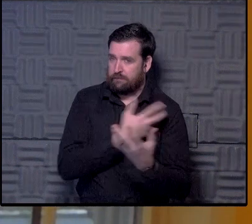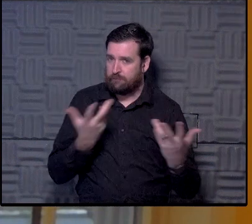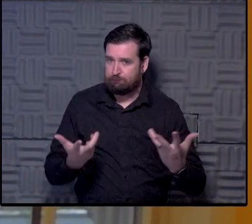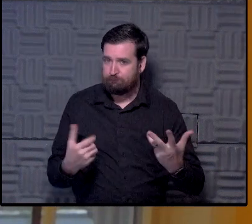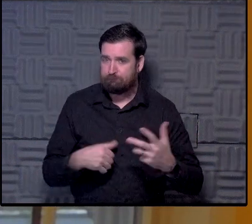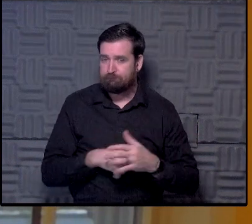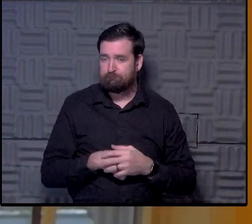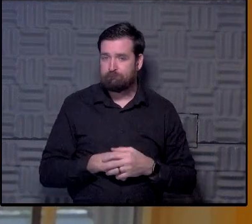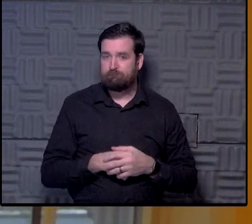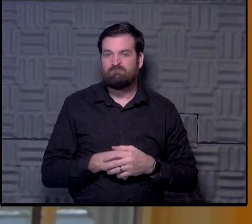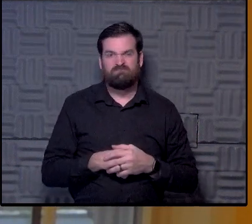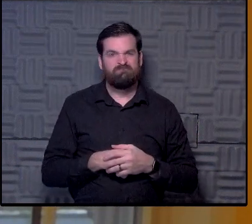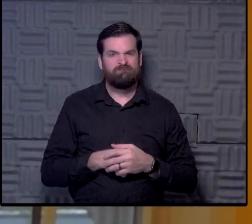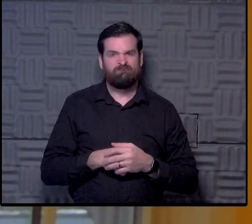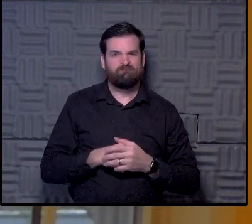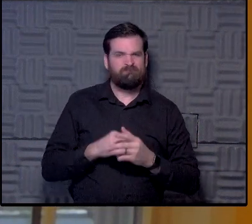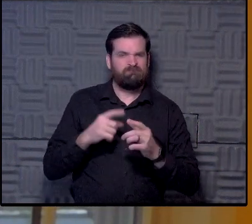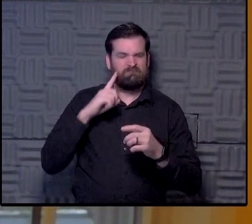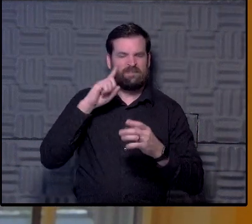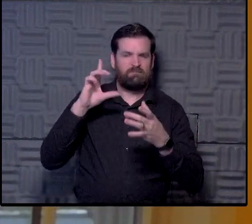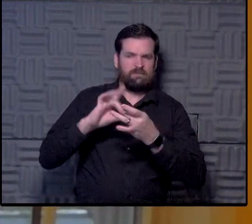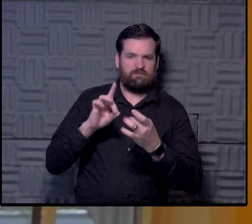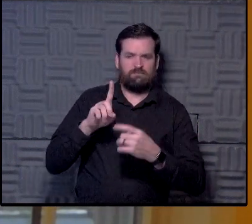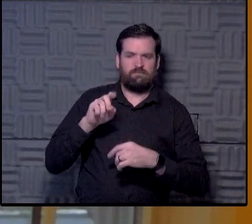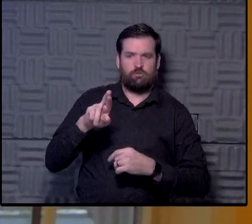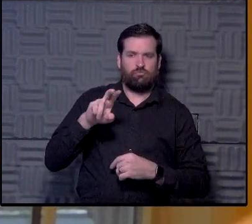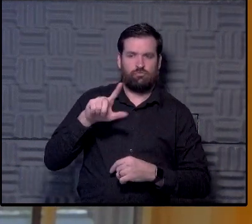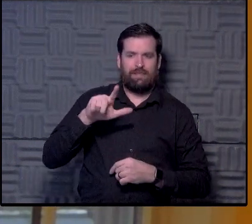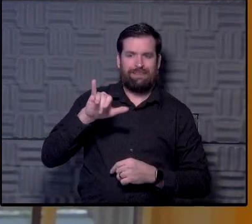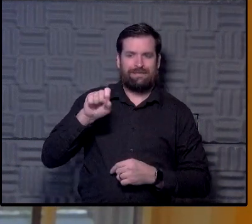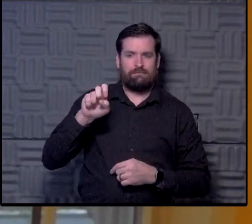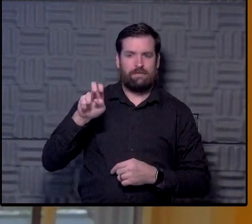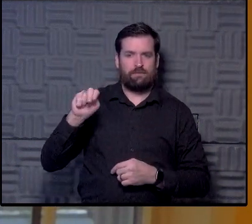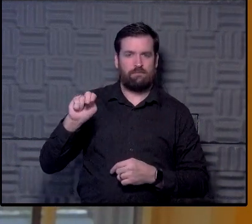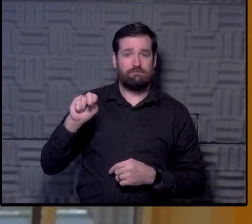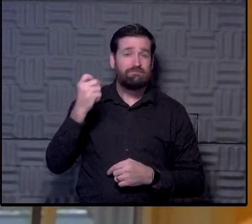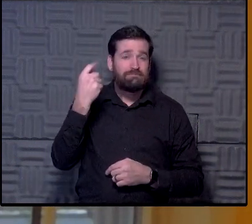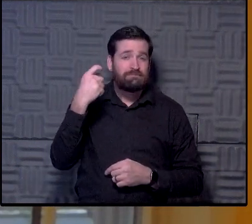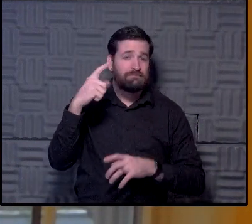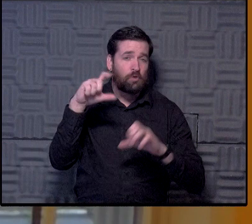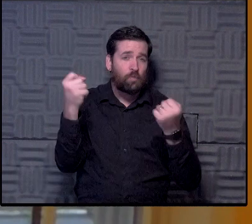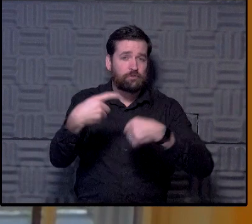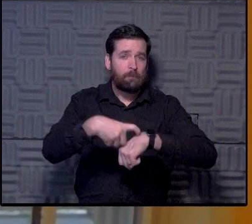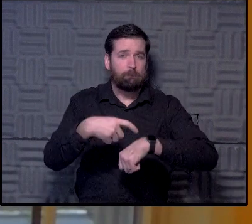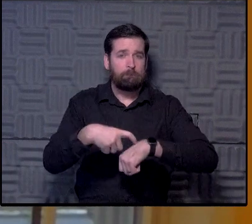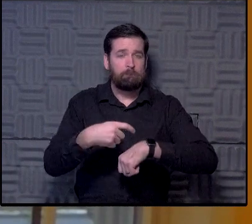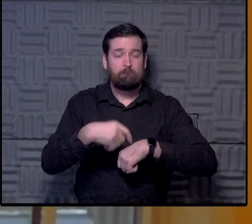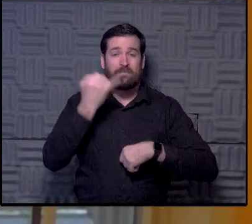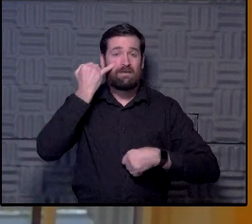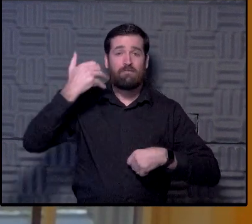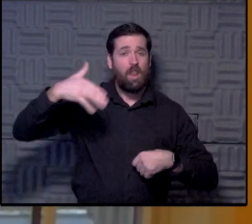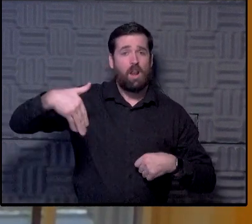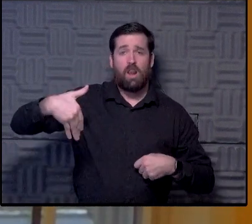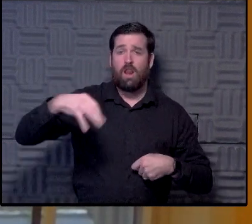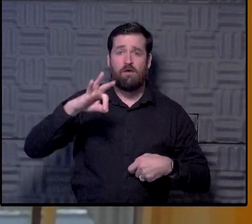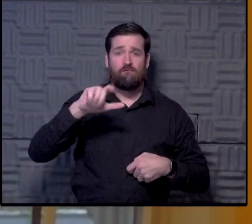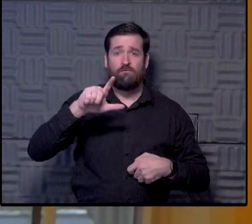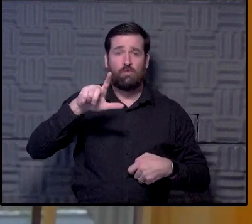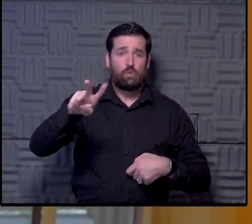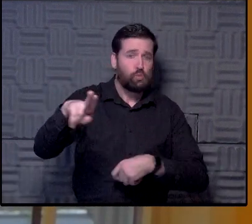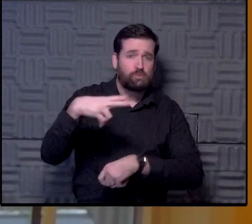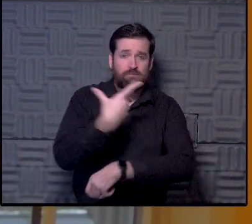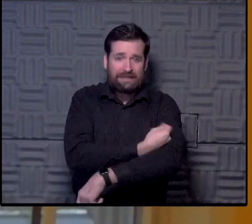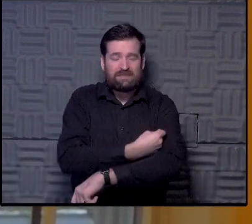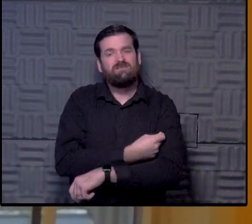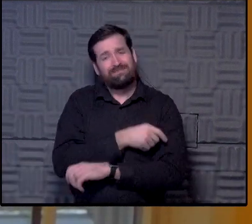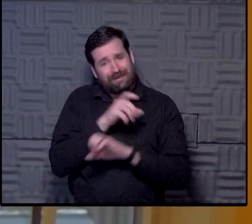and we heard this, I think, mentioned by Dr. Lisbon, it is winter. If you haven't gotten your flu vaccine, that is something that you can